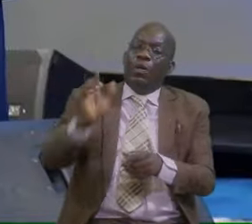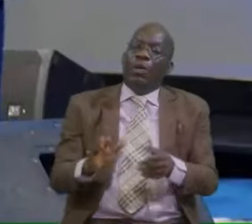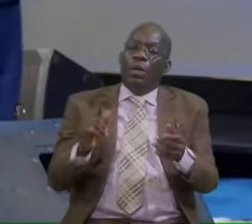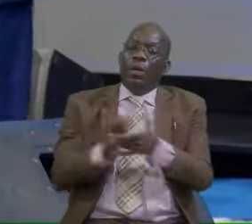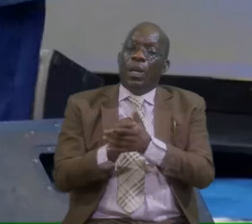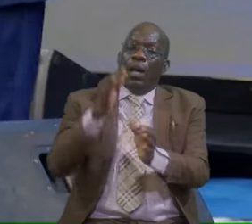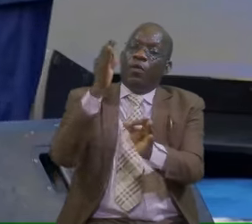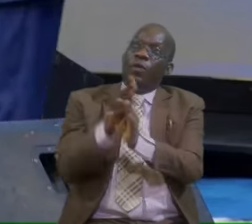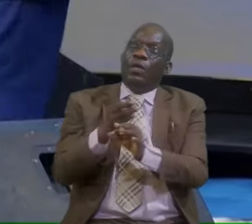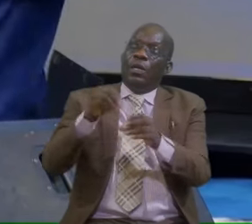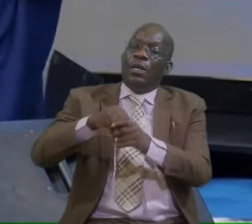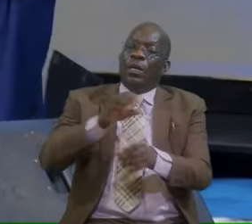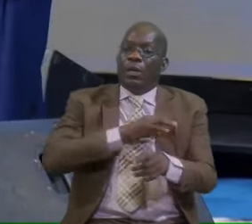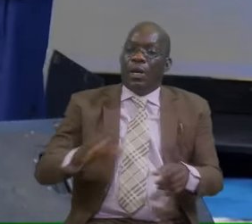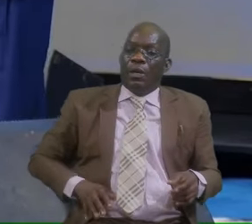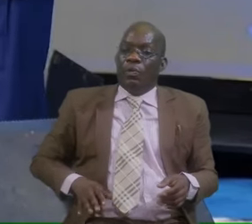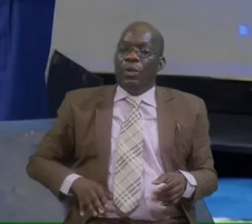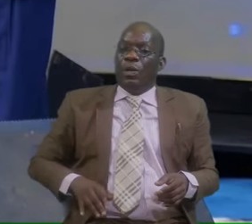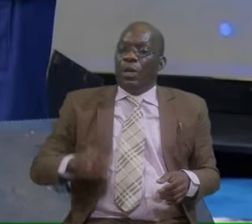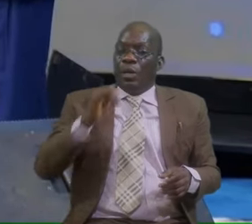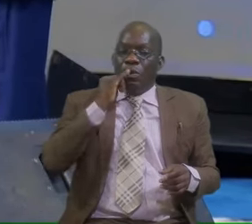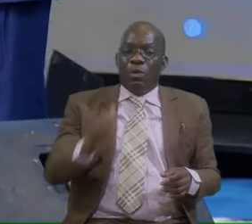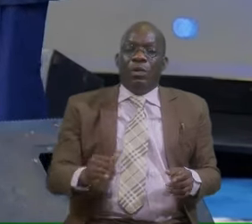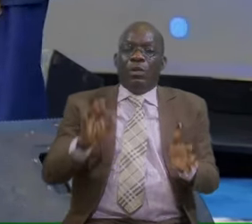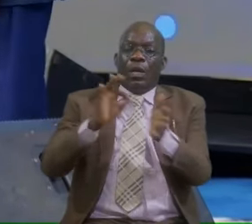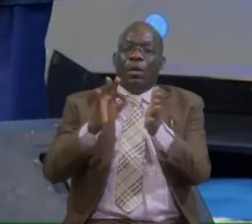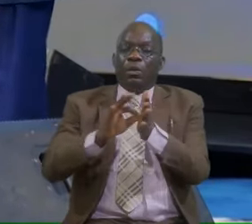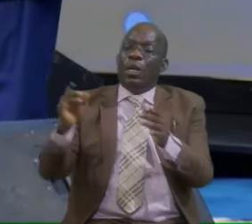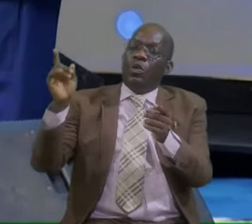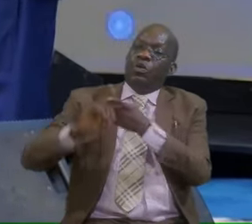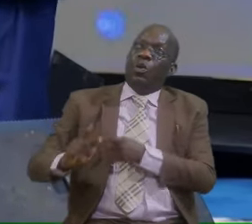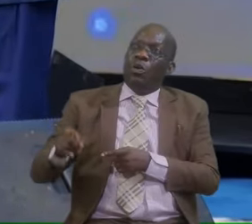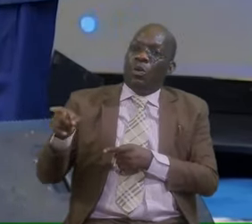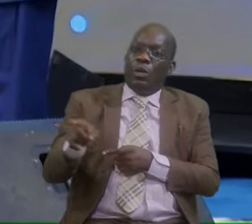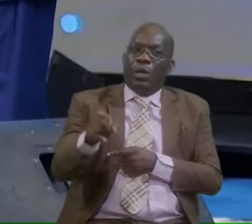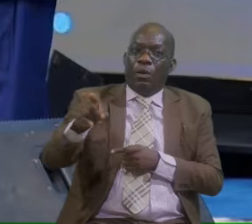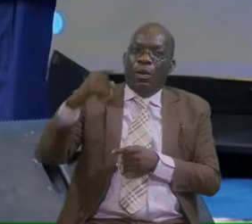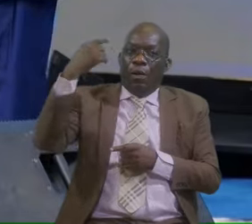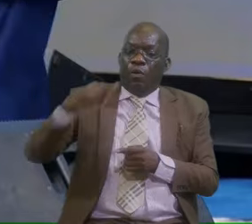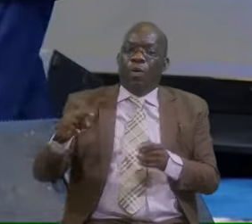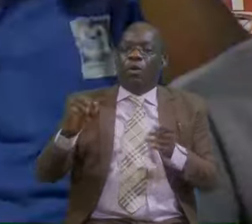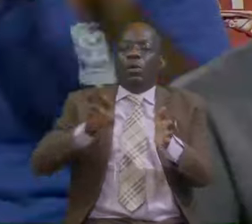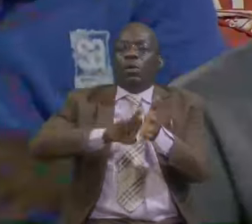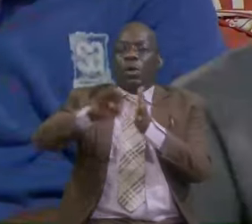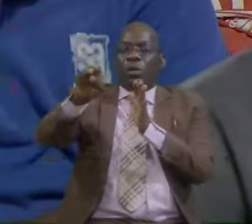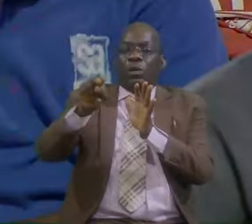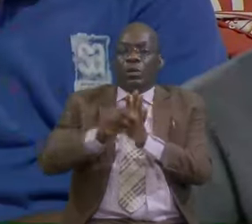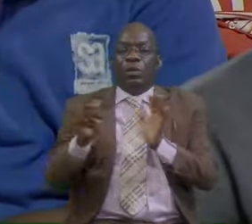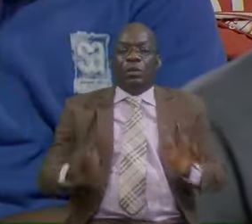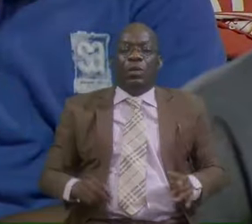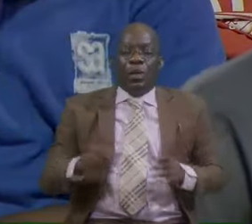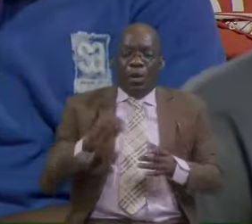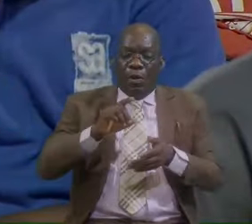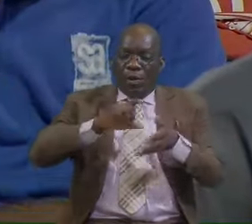that faith in Christ is imputed unto them for righteousness. Look at verse 24. In